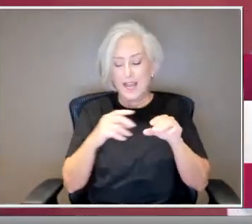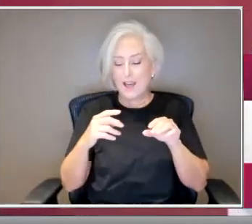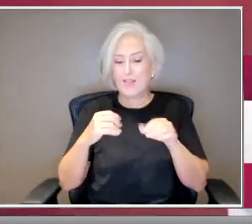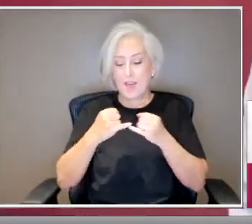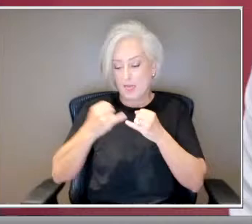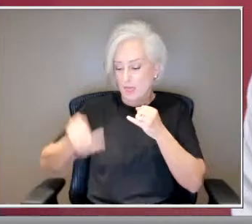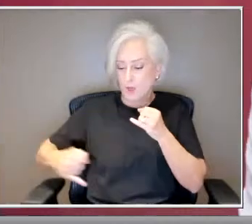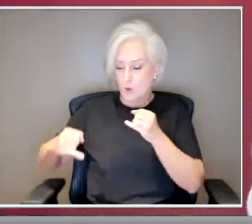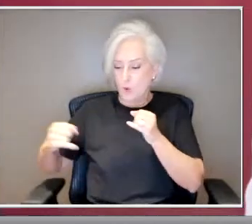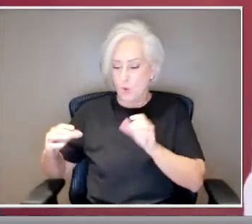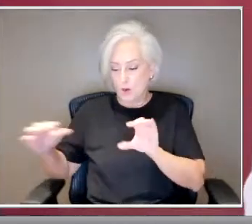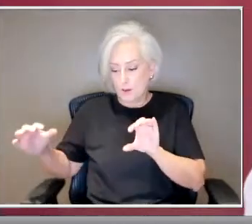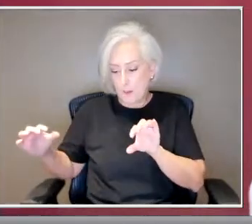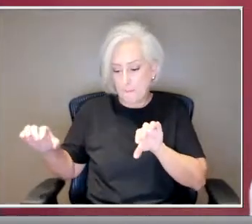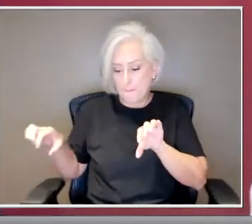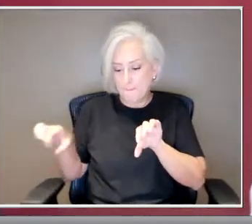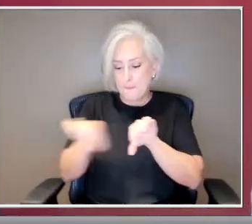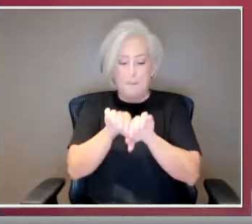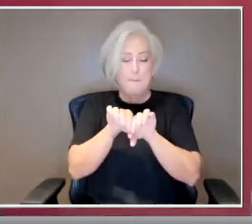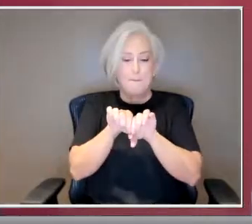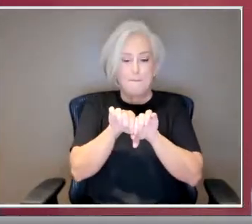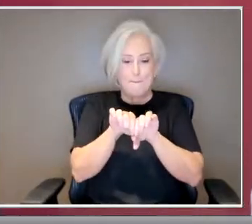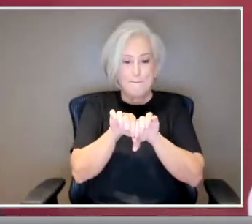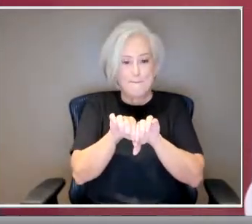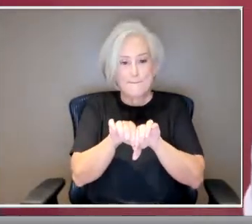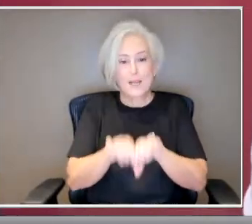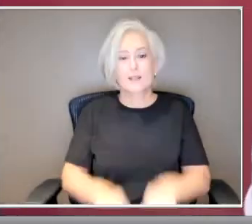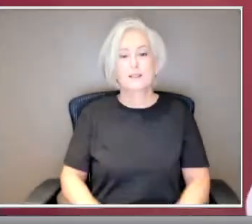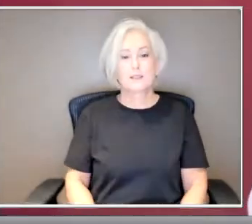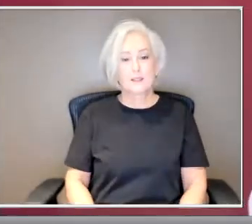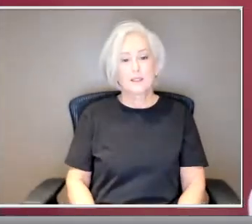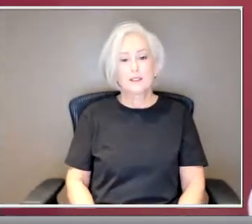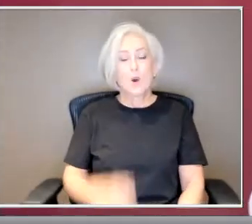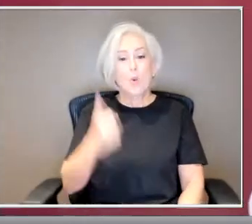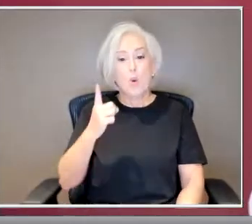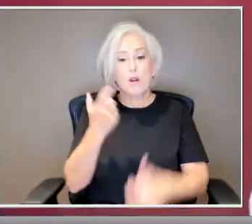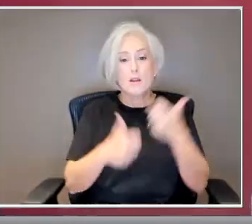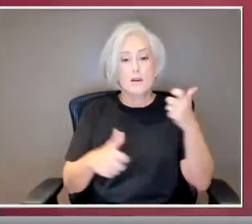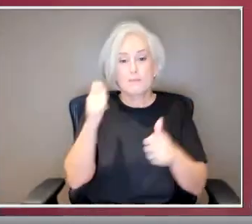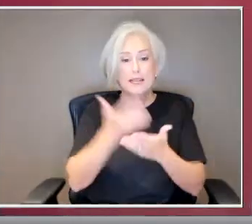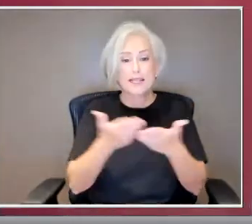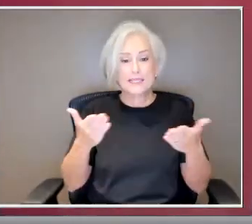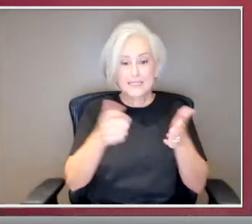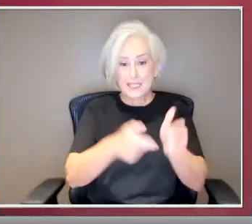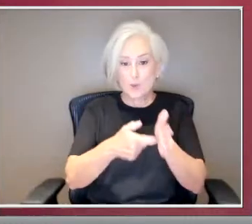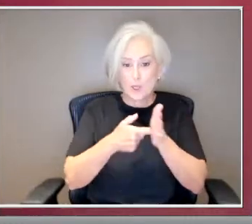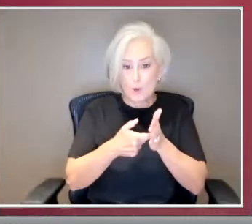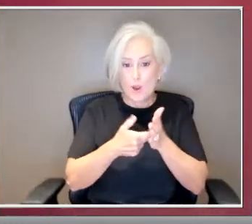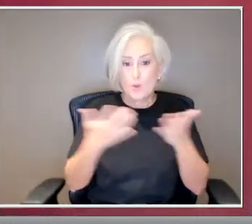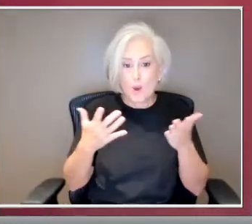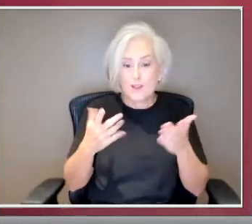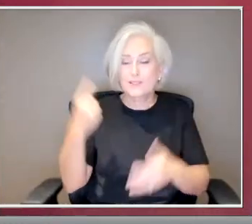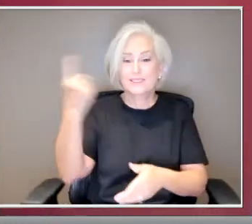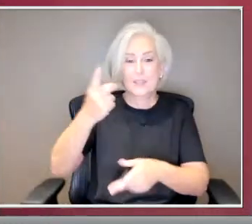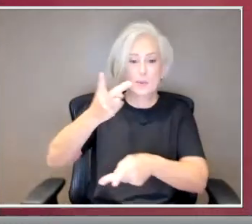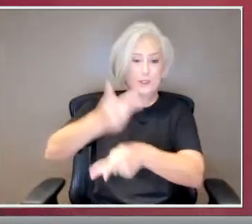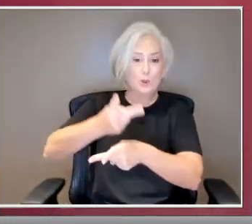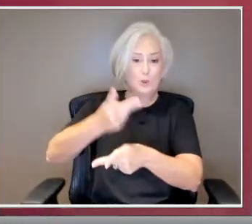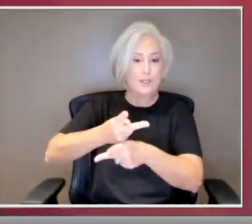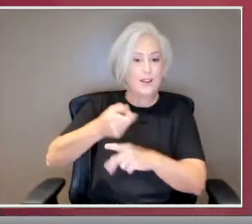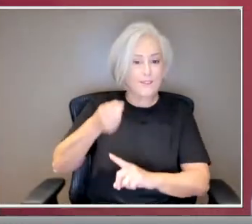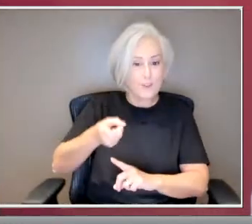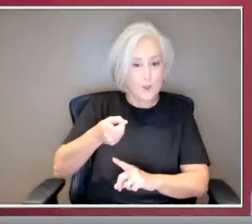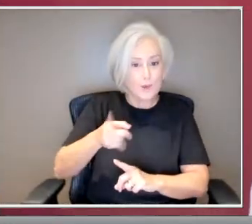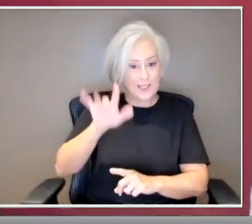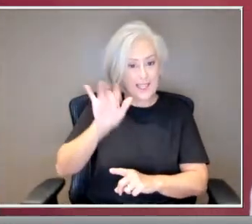And one of the biggest things that you require is a caregiver, and in this case it was Erica's